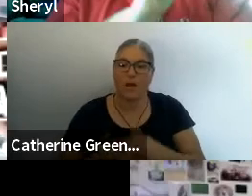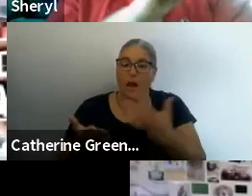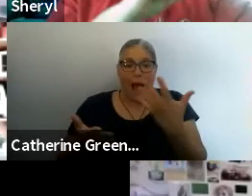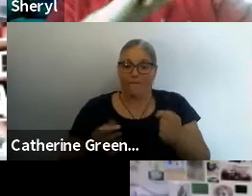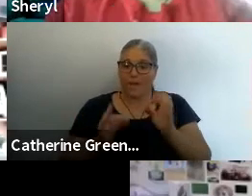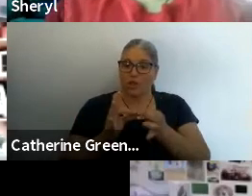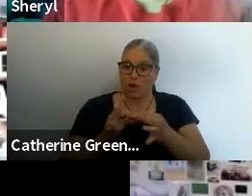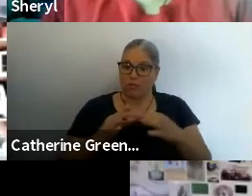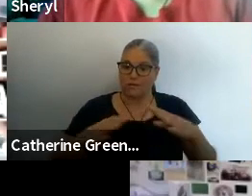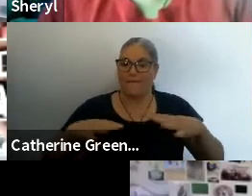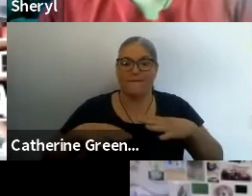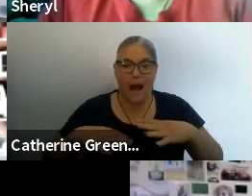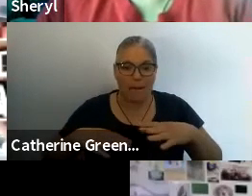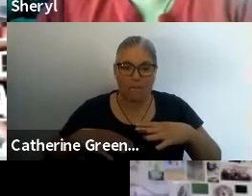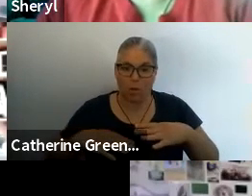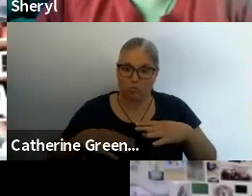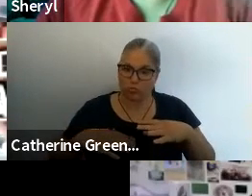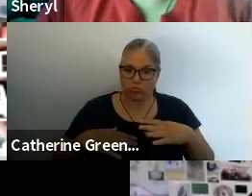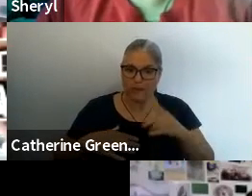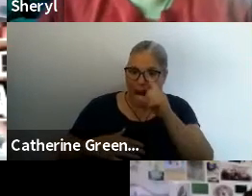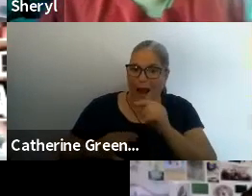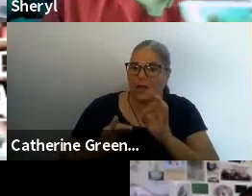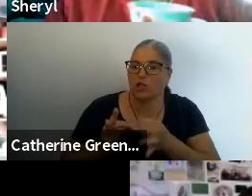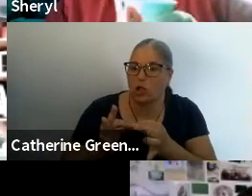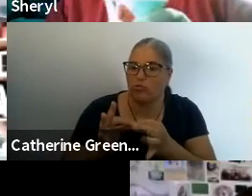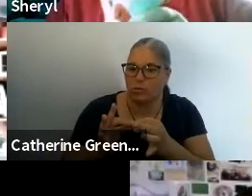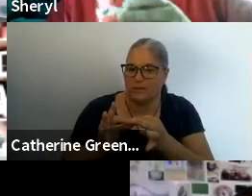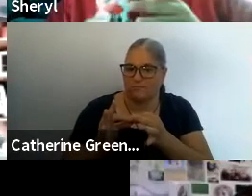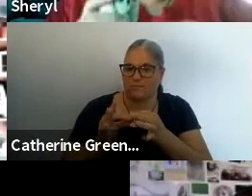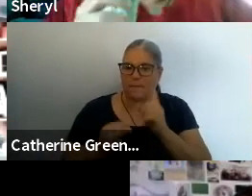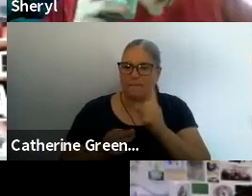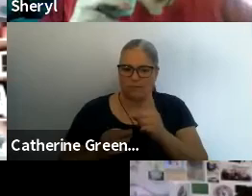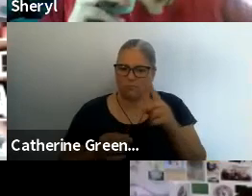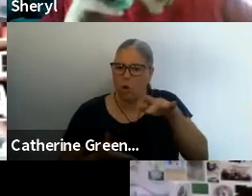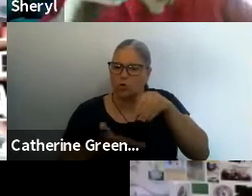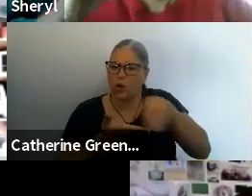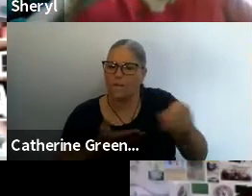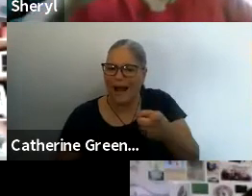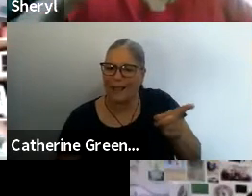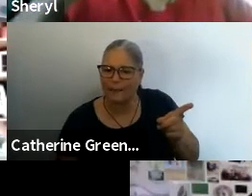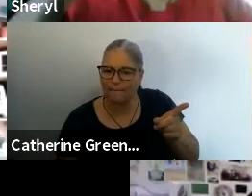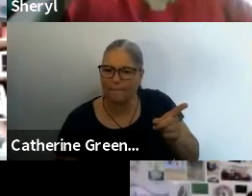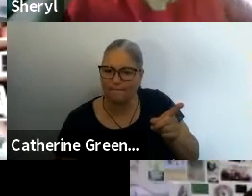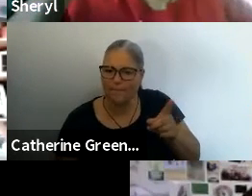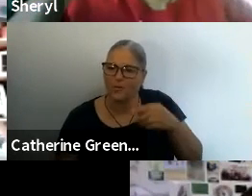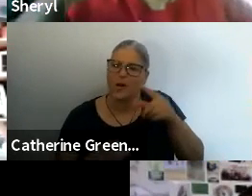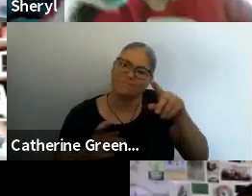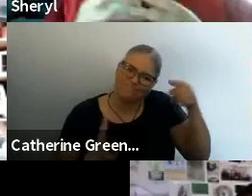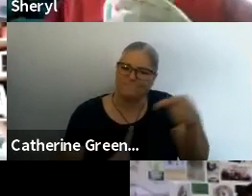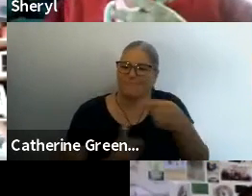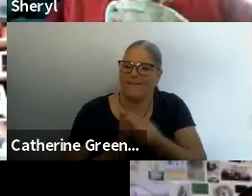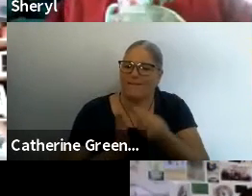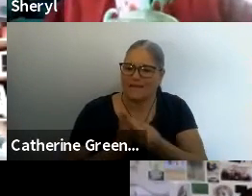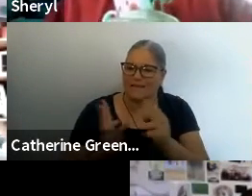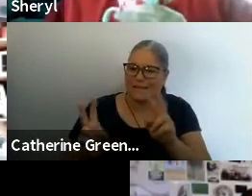to access captions because of what Kelly mentioned earlier. And interpreters are available, they're able to do interpretations, but then who's going to fund